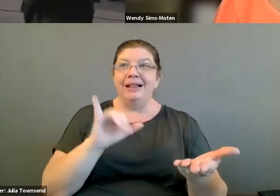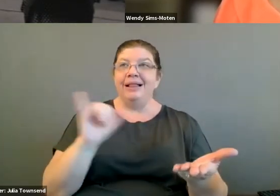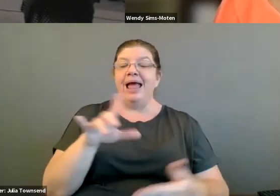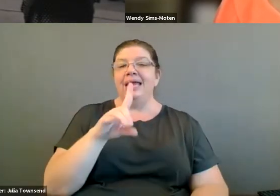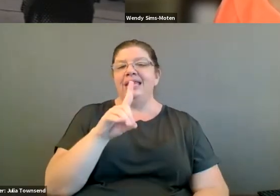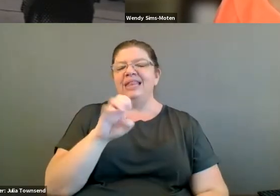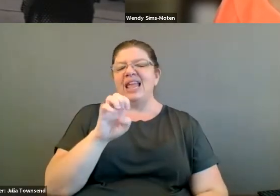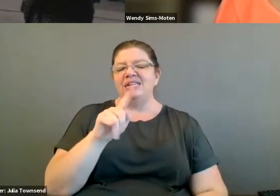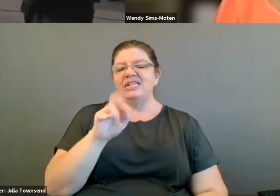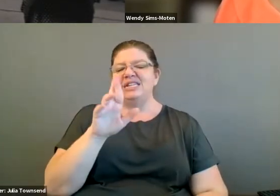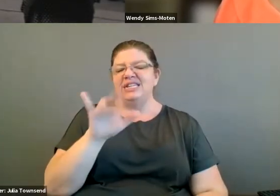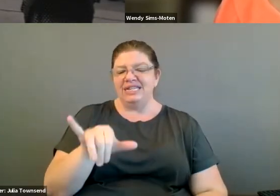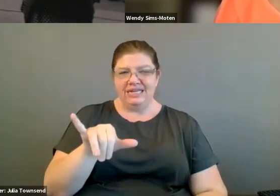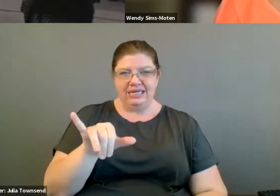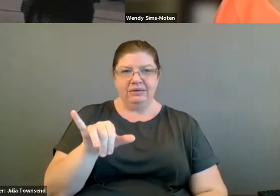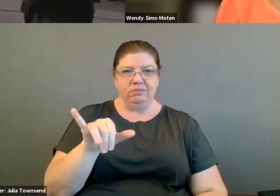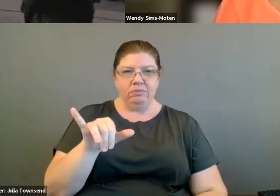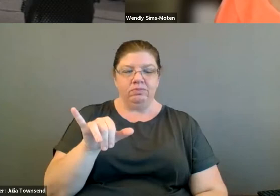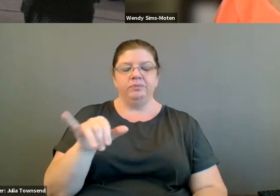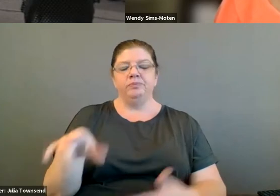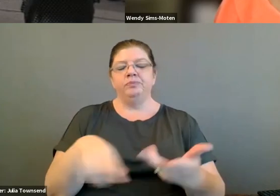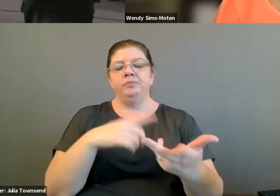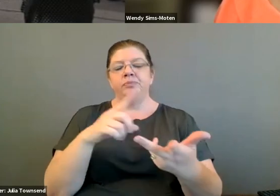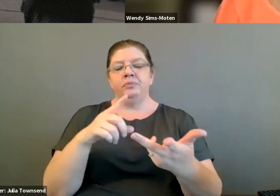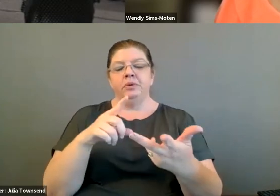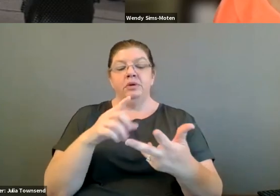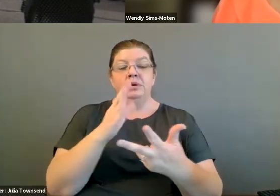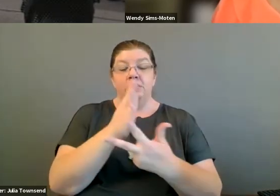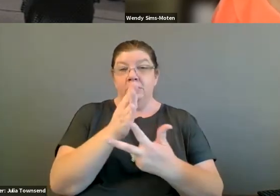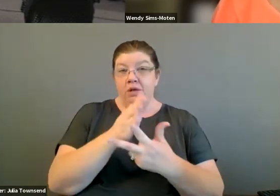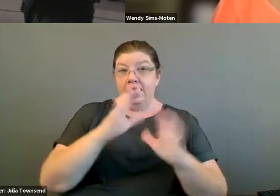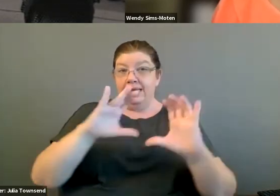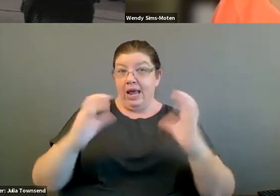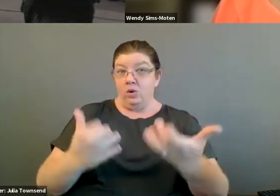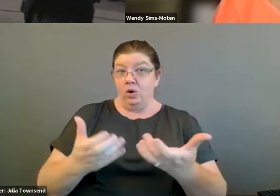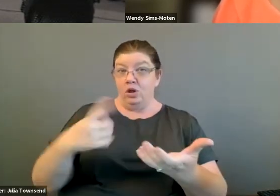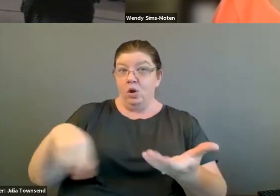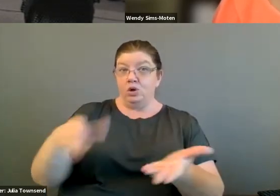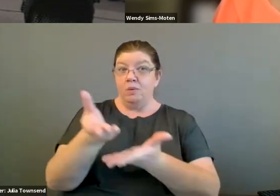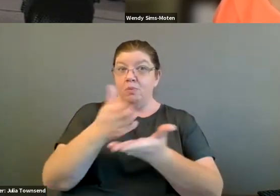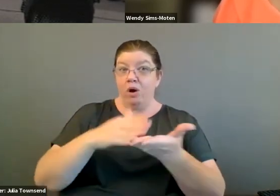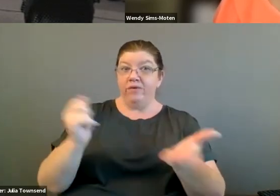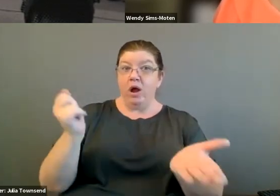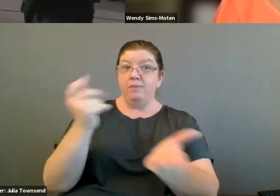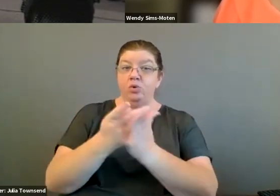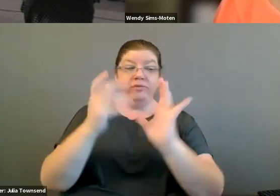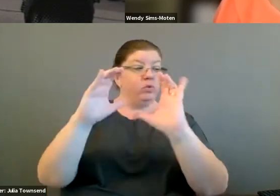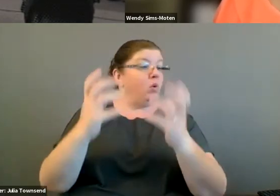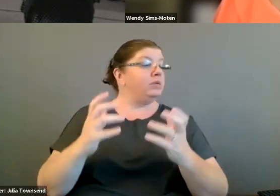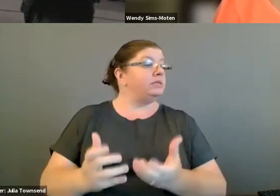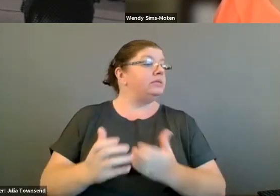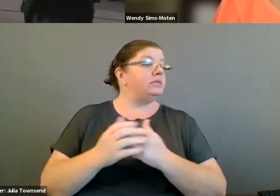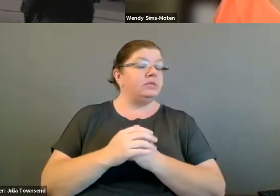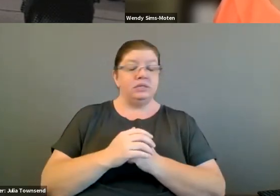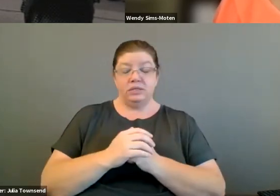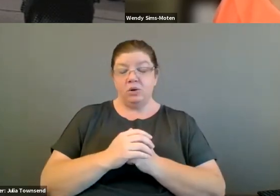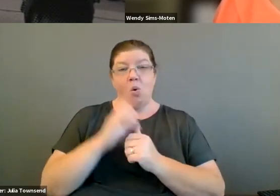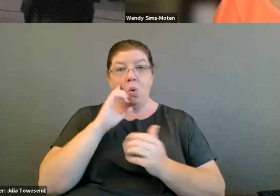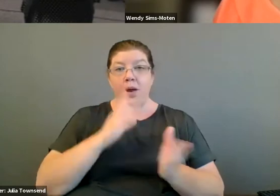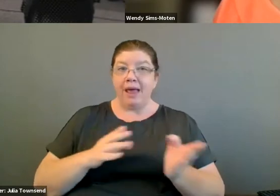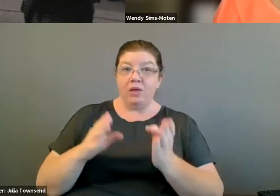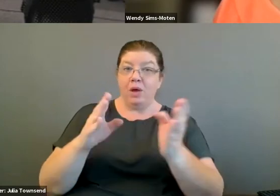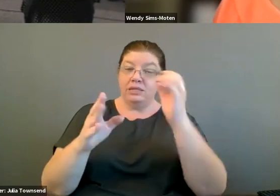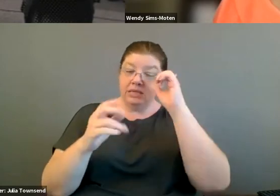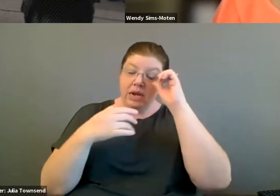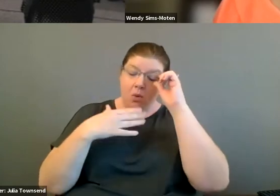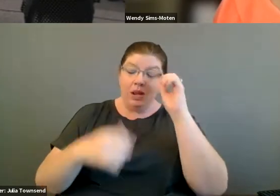Destiny Follett. The next category was those that are part of approved courses or pathways. And I'm very